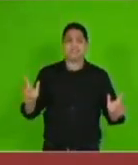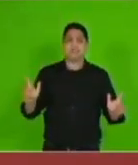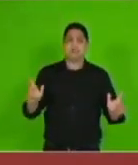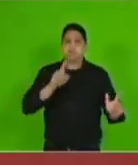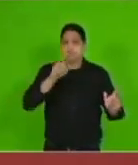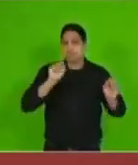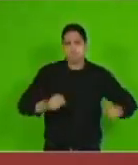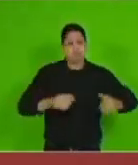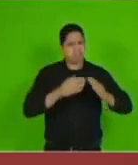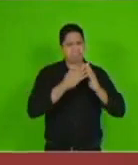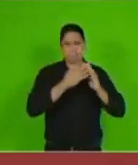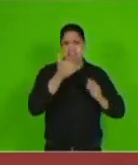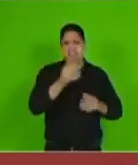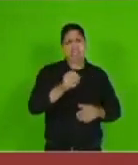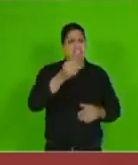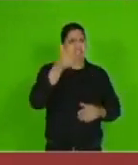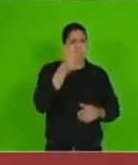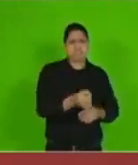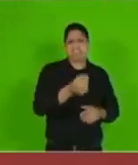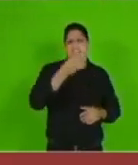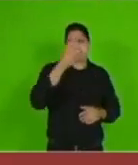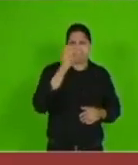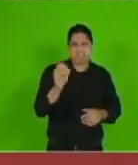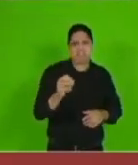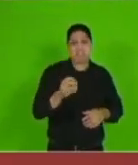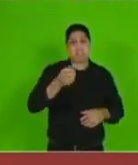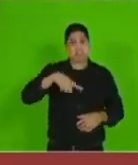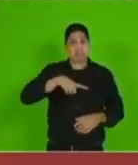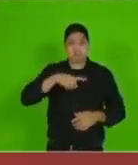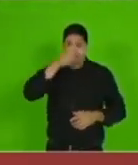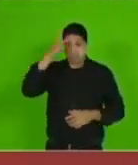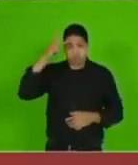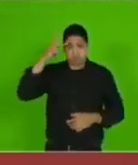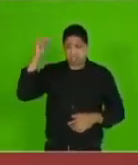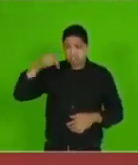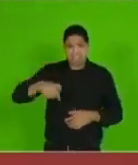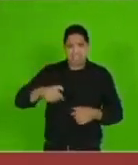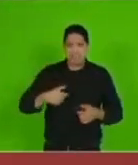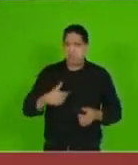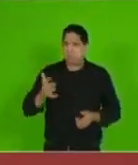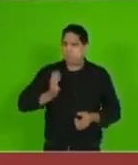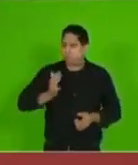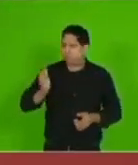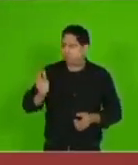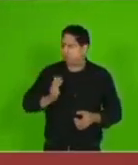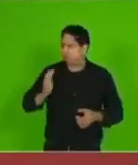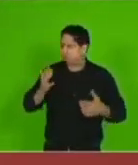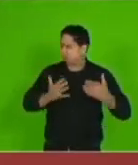earth. But what we actually need is spiritual earnings.